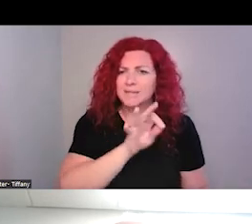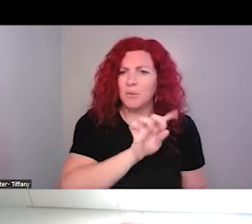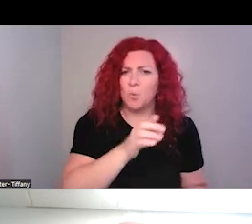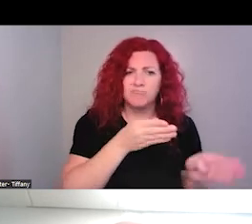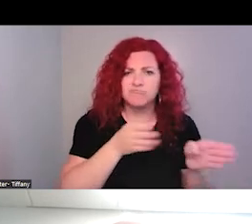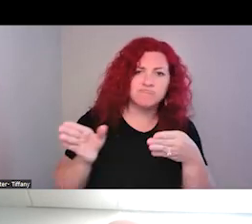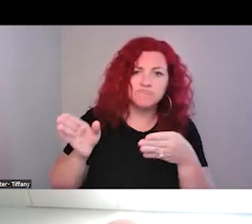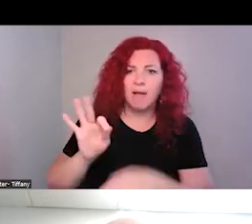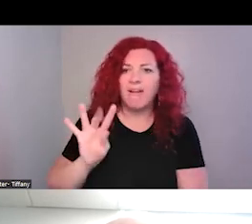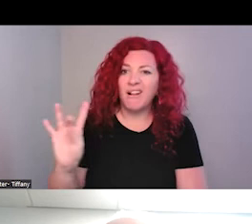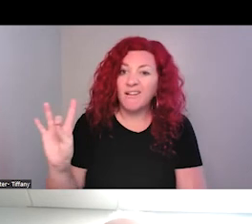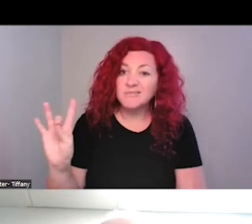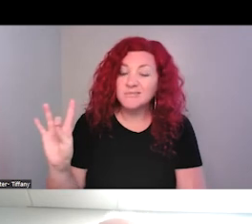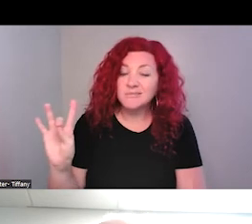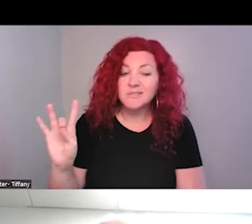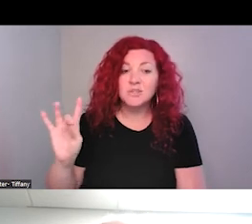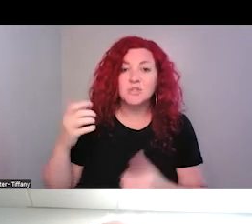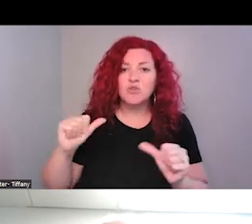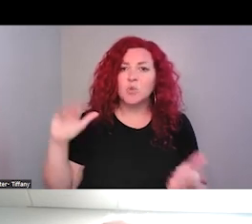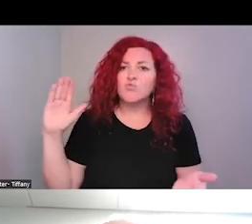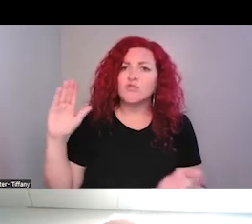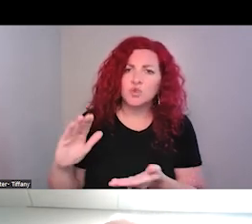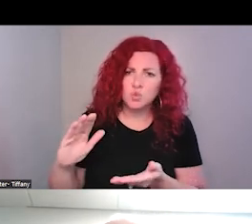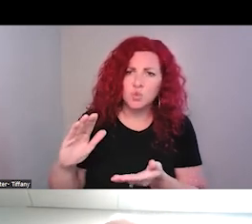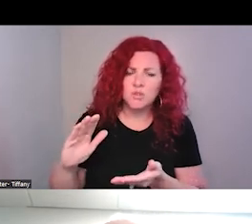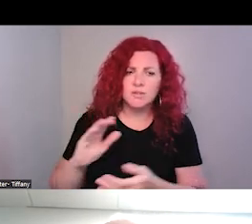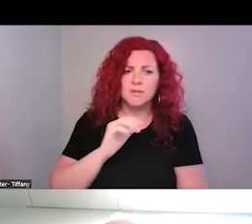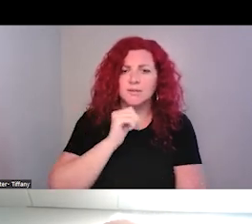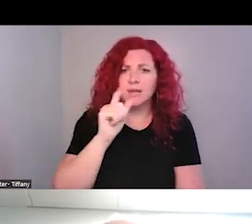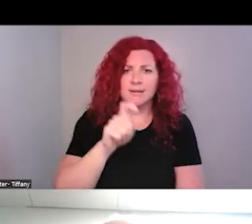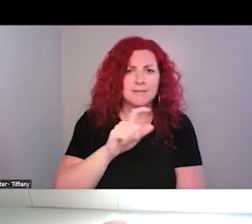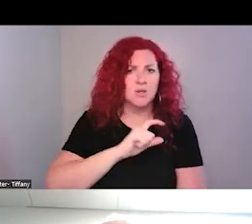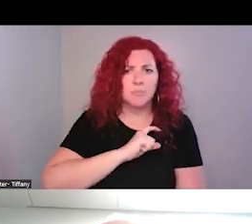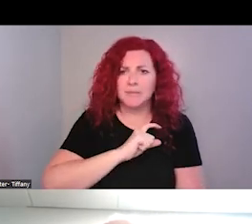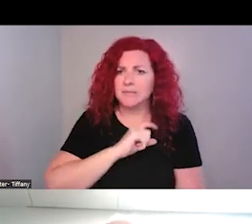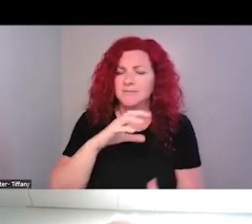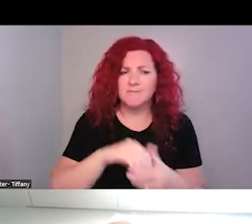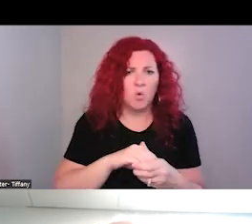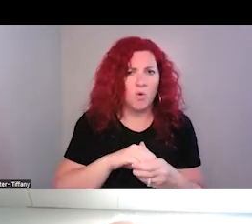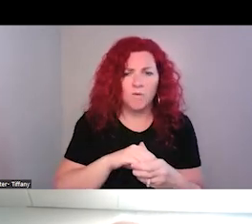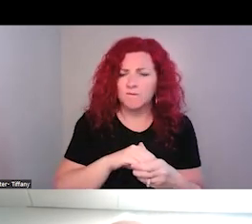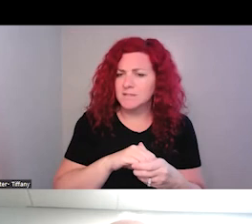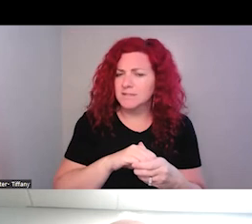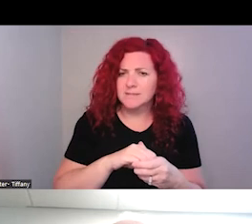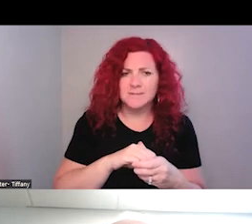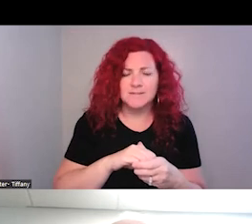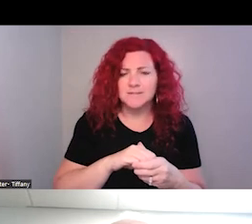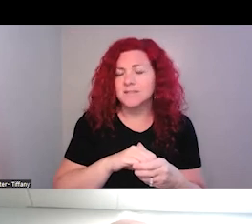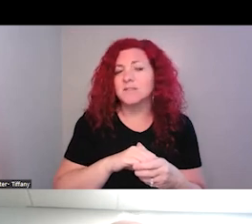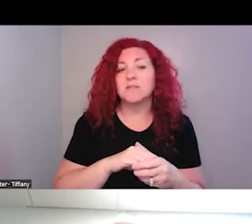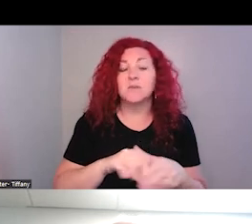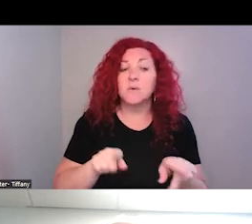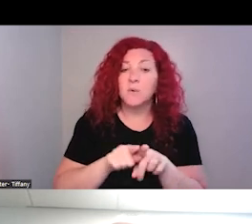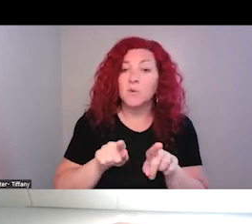calls, which has the potential to reduce unnecessary police involvement, but also to be able to quickly